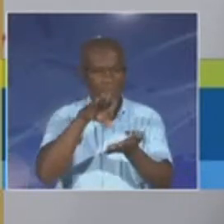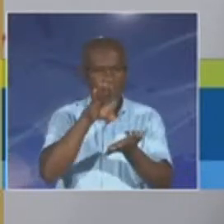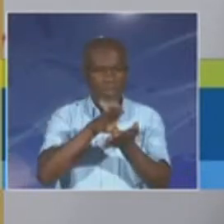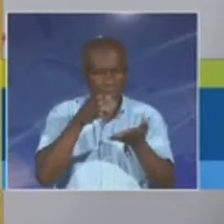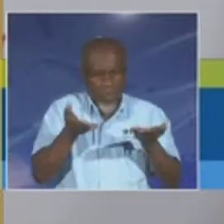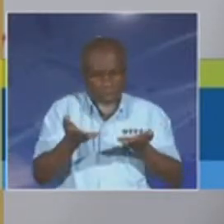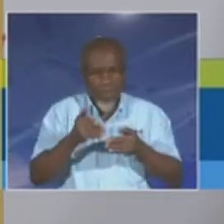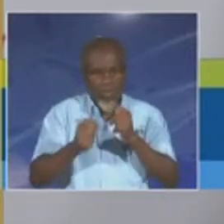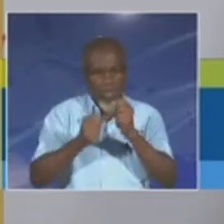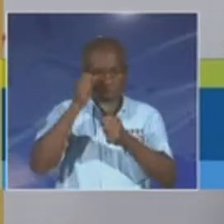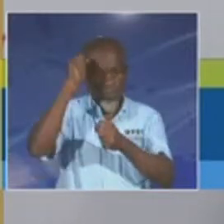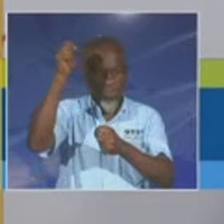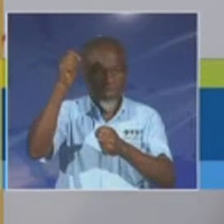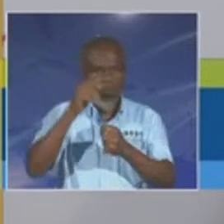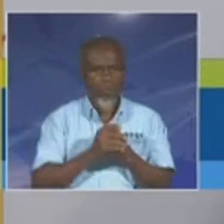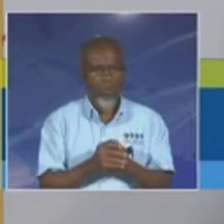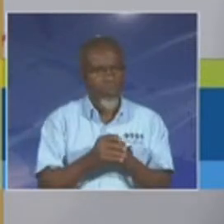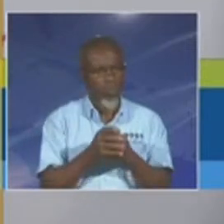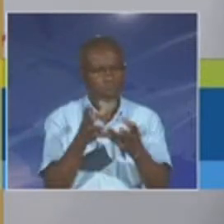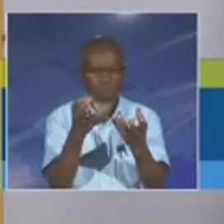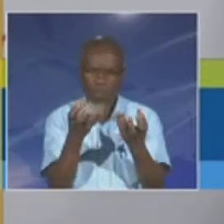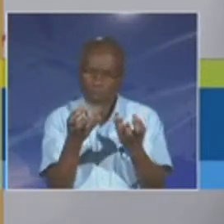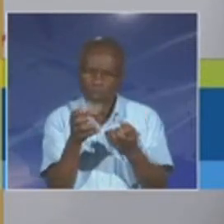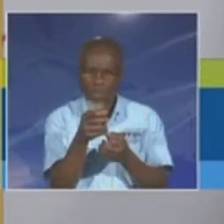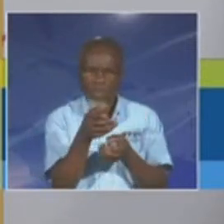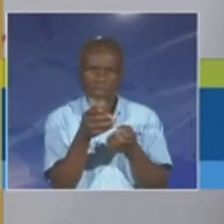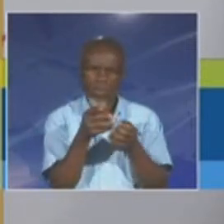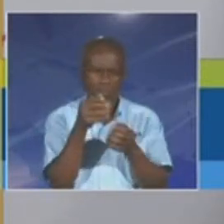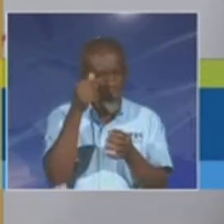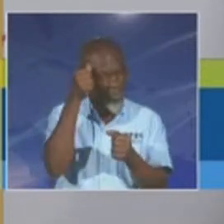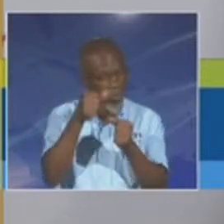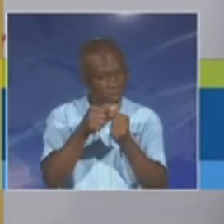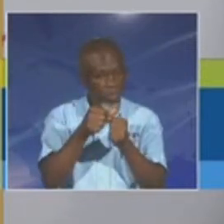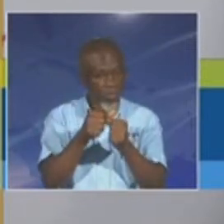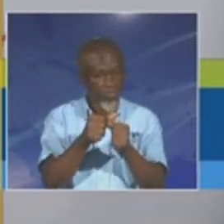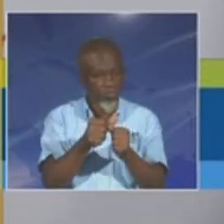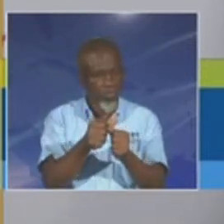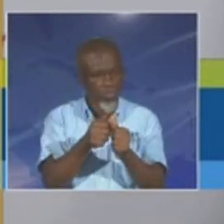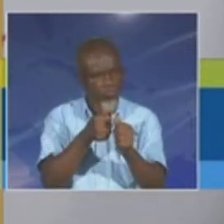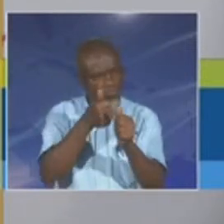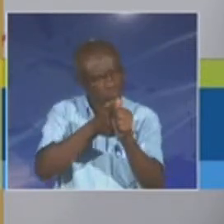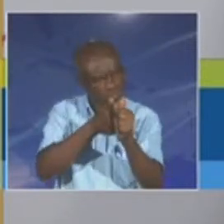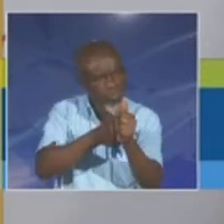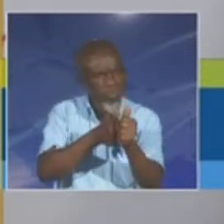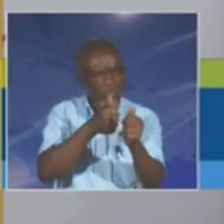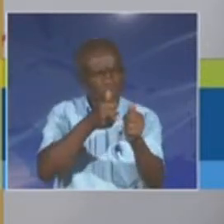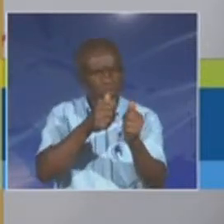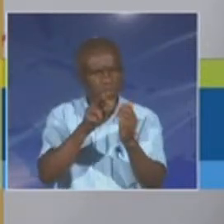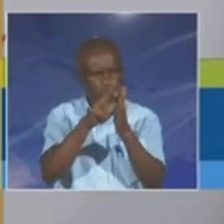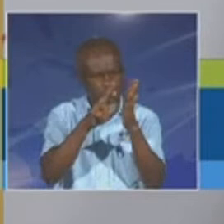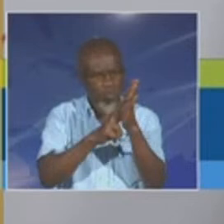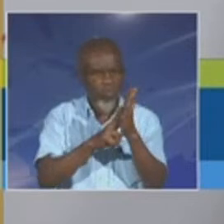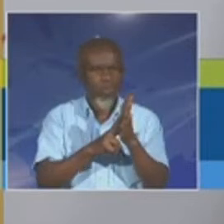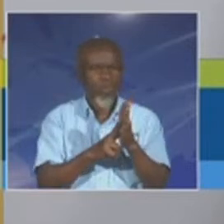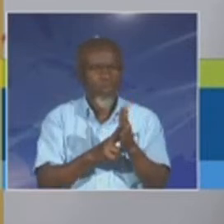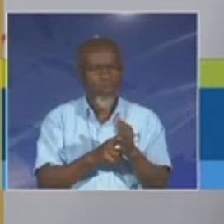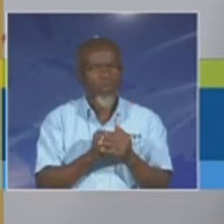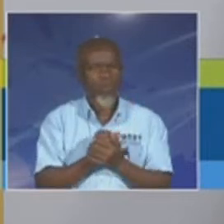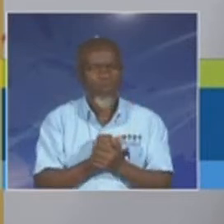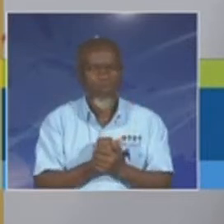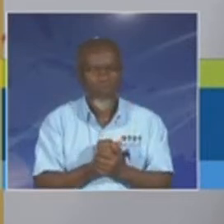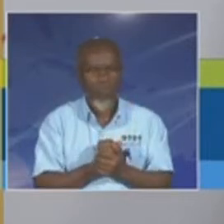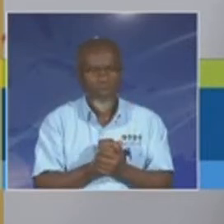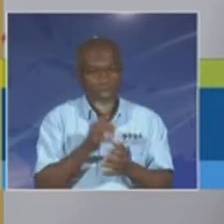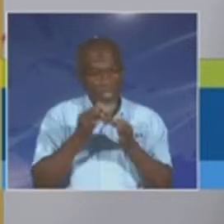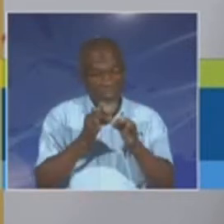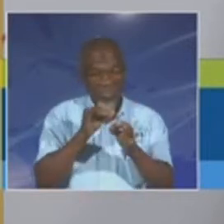and Tobago. We want to remind you to practice the 3 W's, and if you have not received the COVID-19 vaccination as